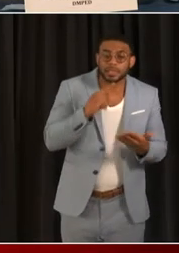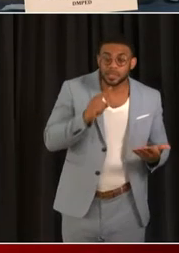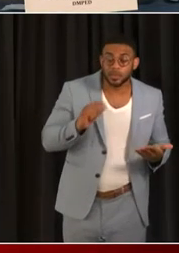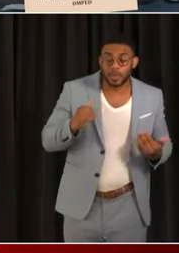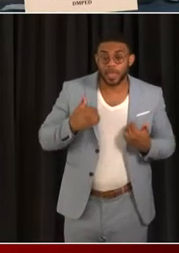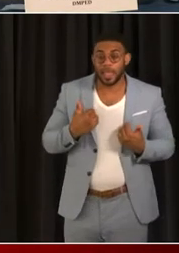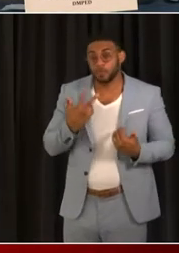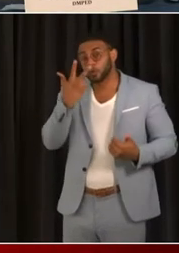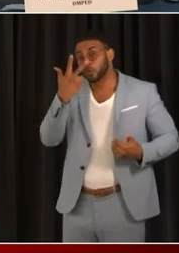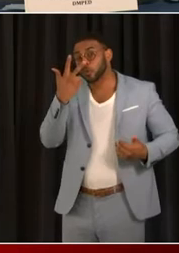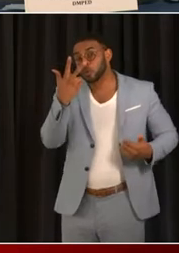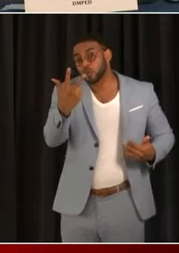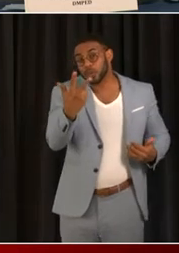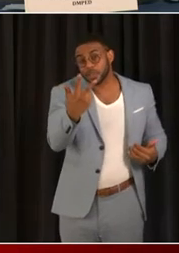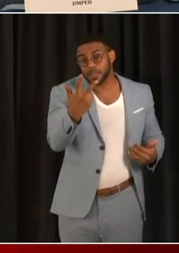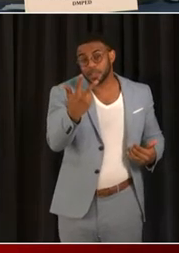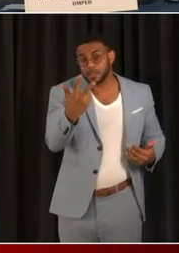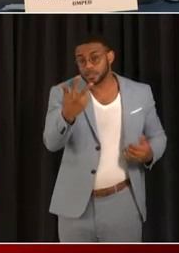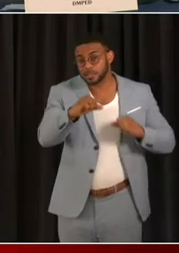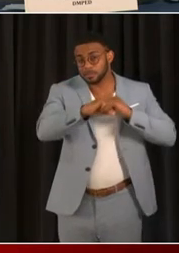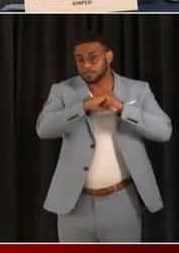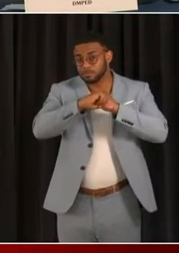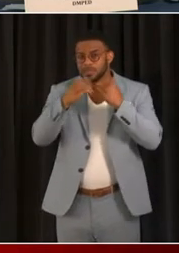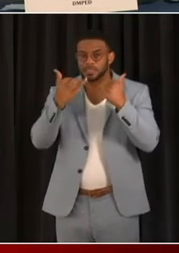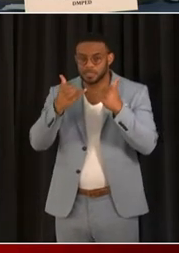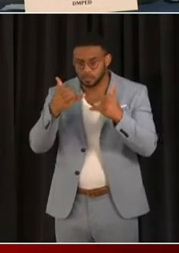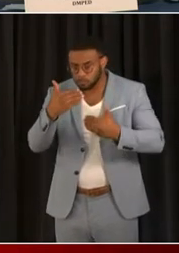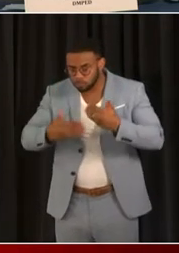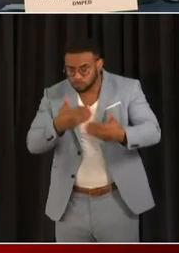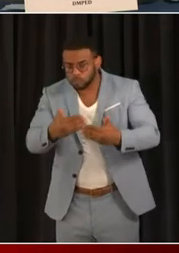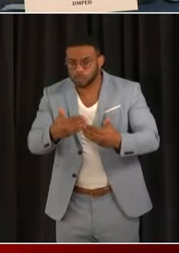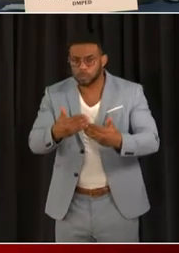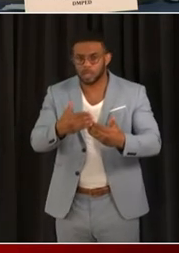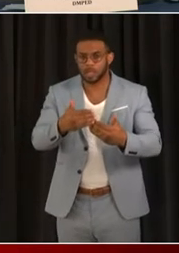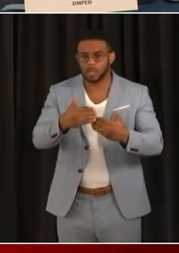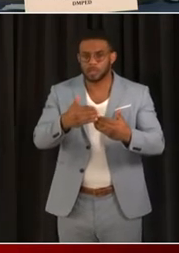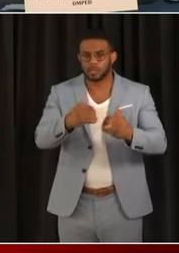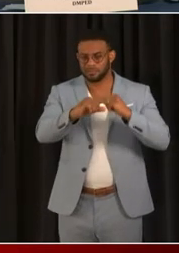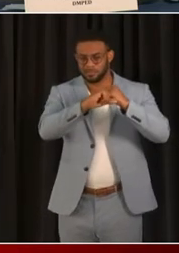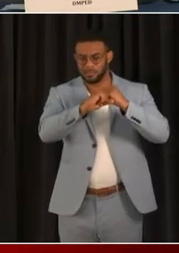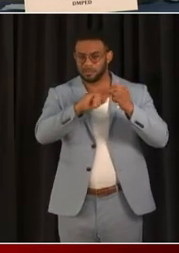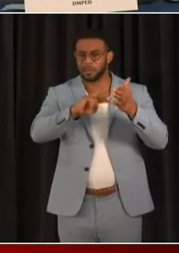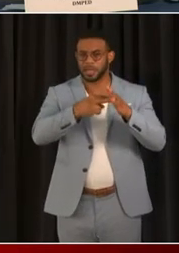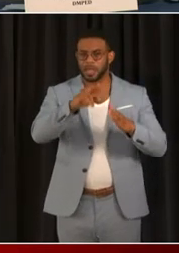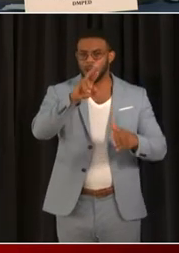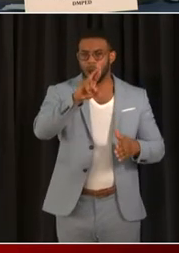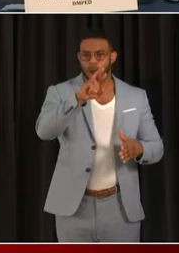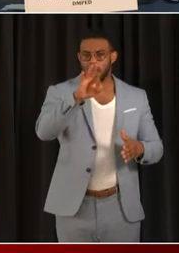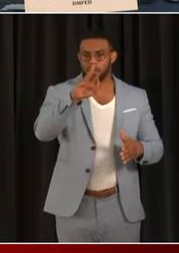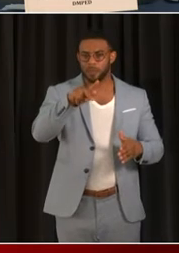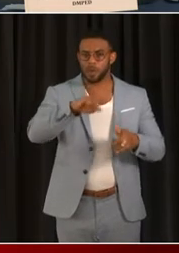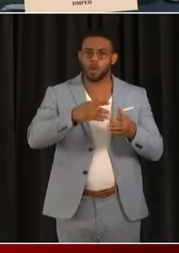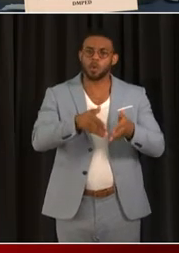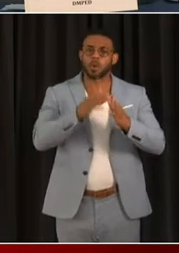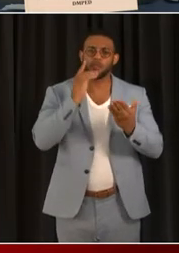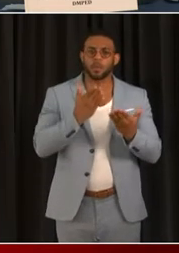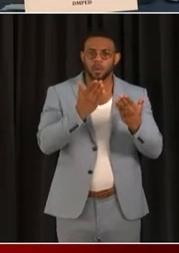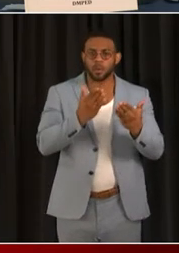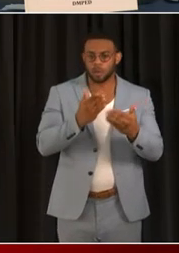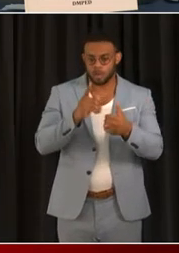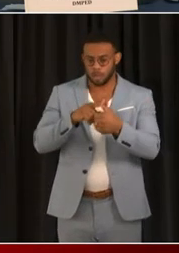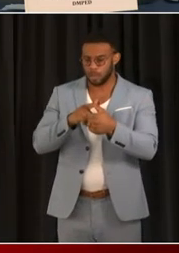next is we have 3 solicitations that are still underway along with Langston Slater. They are the Malcolm